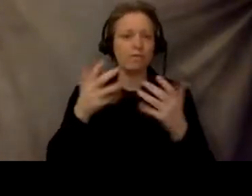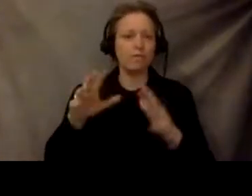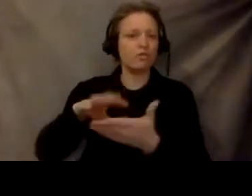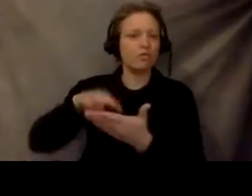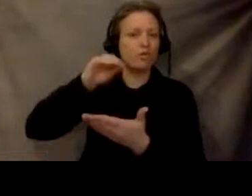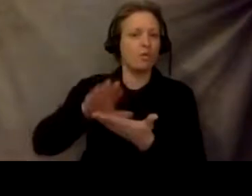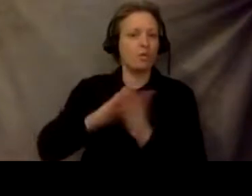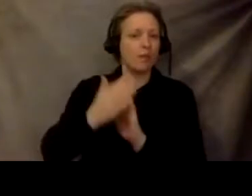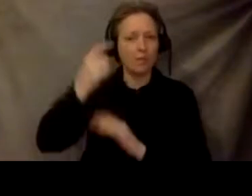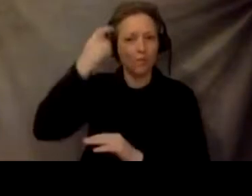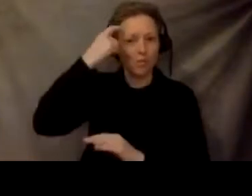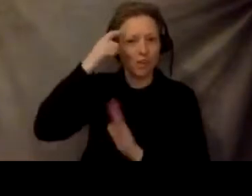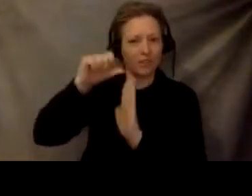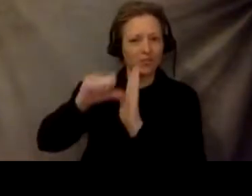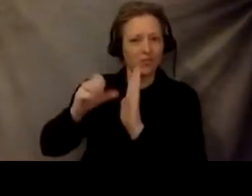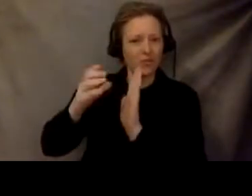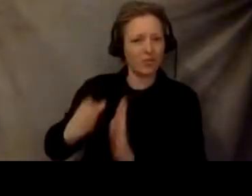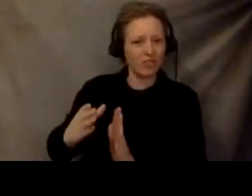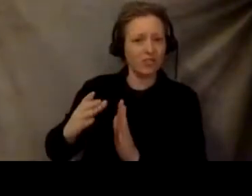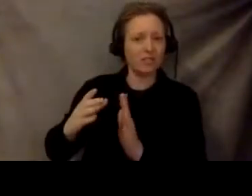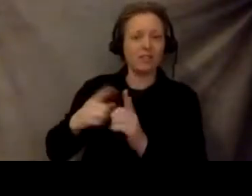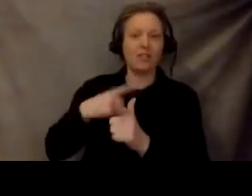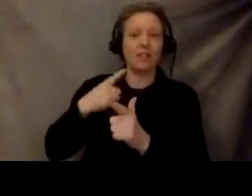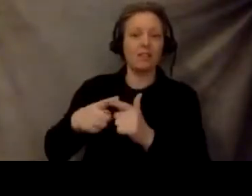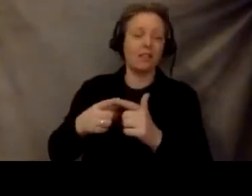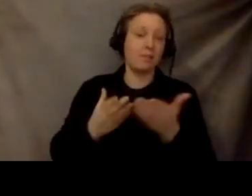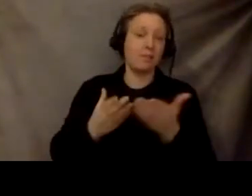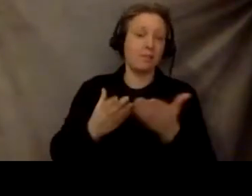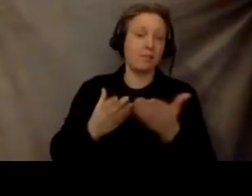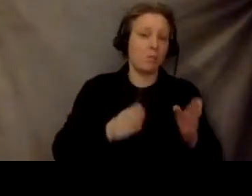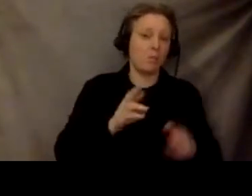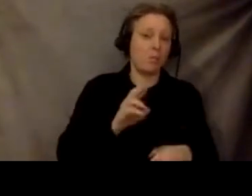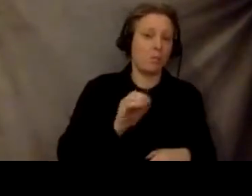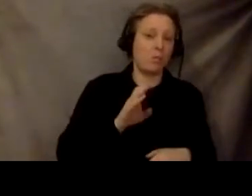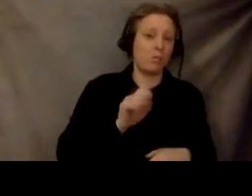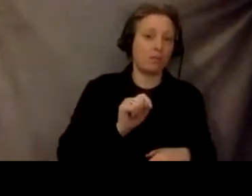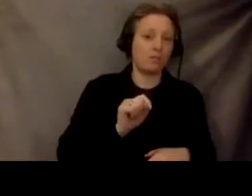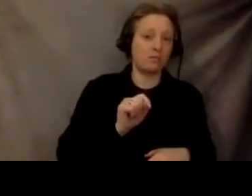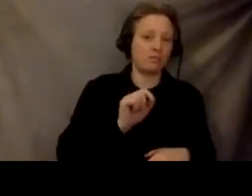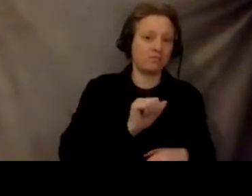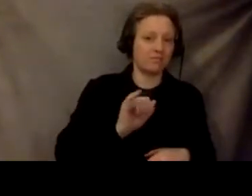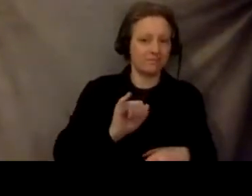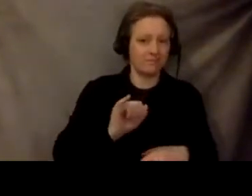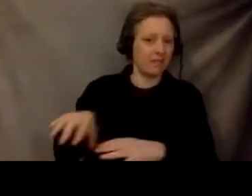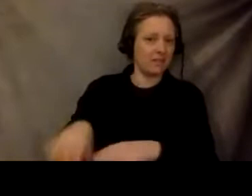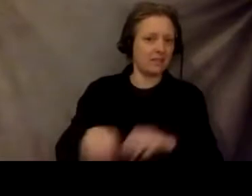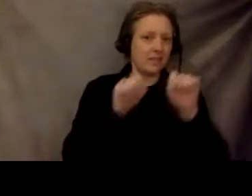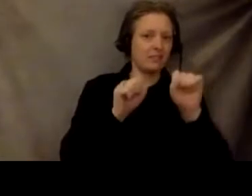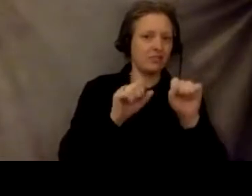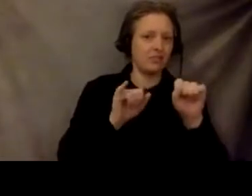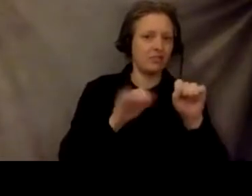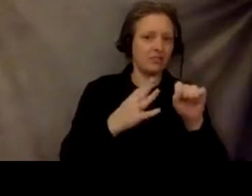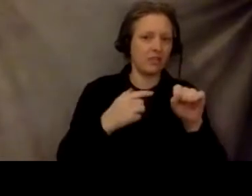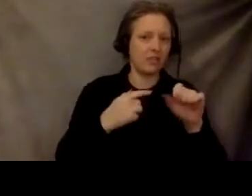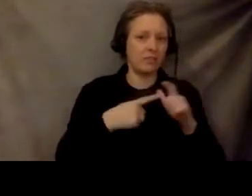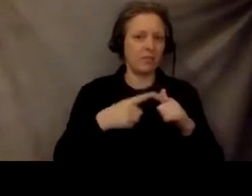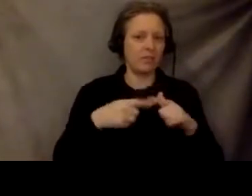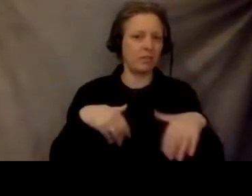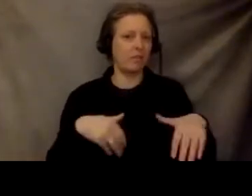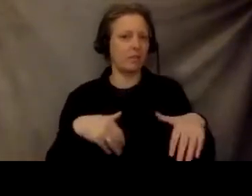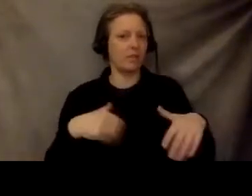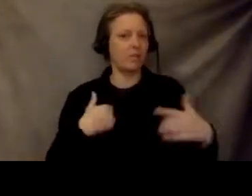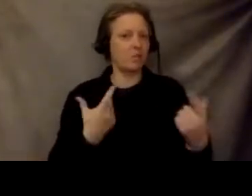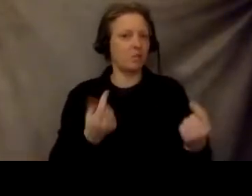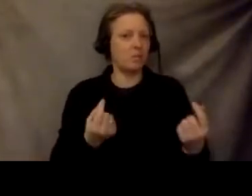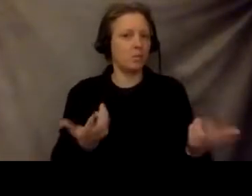can sidestep into something else, you know. And so that to me is the key. But homelessness is, take a look at how many developments are being built. There's